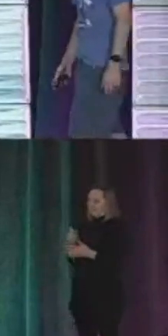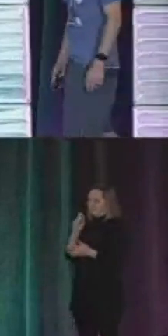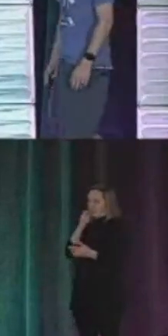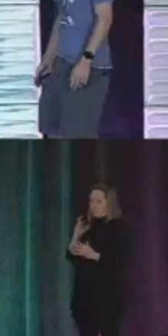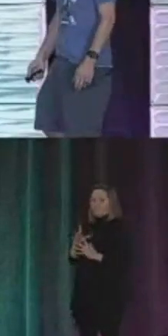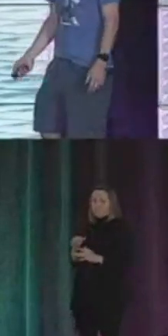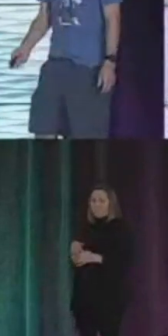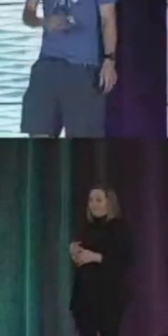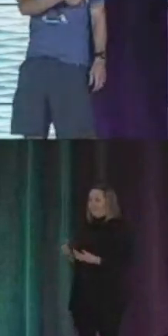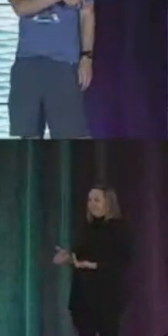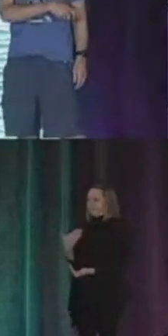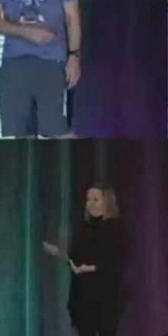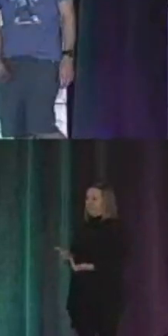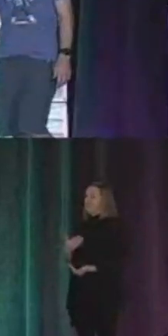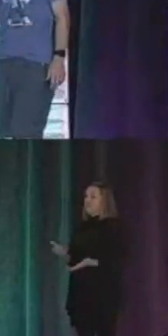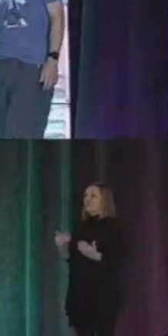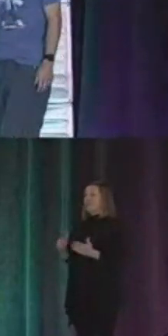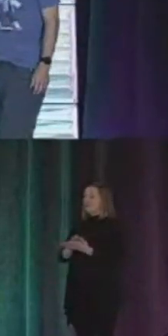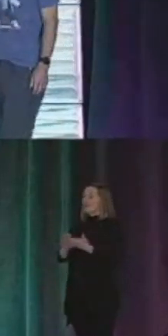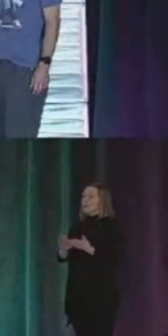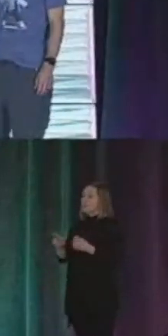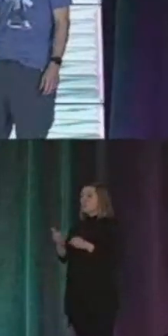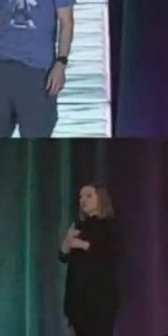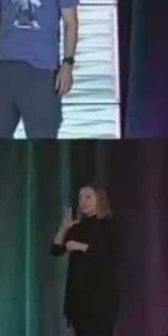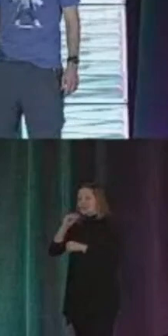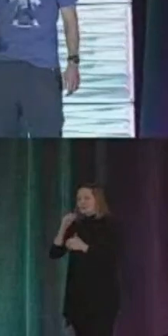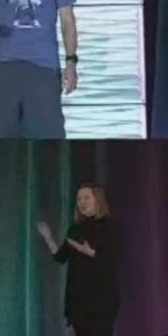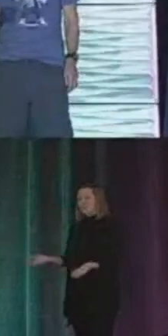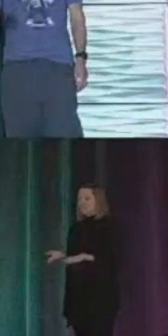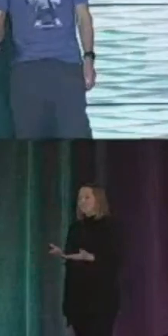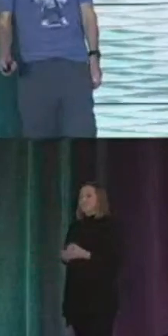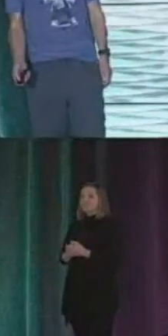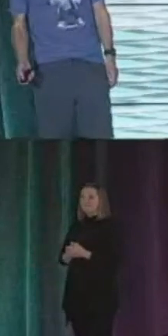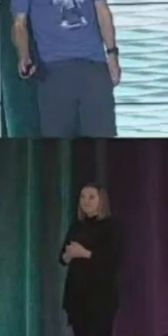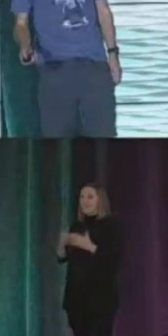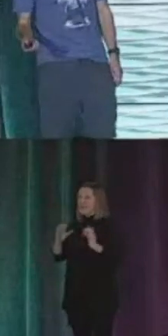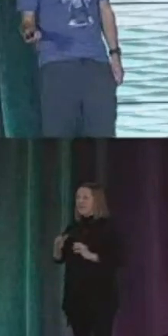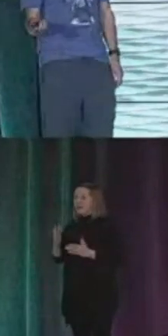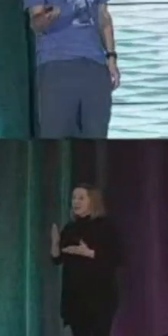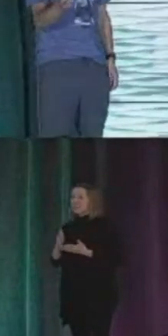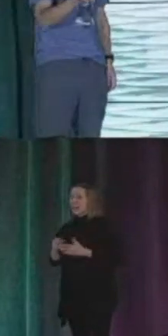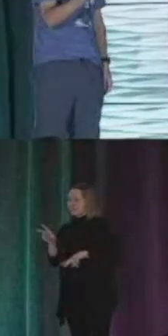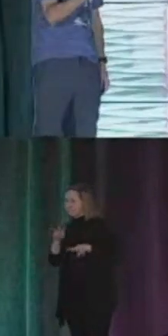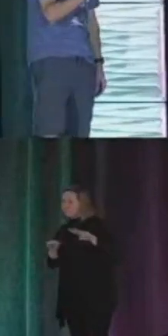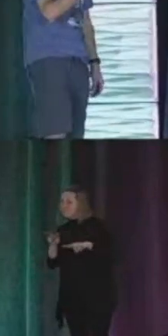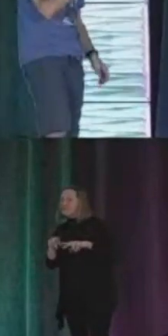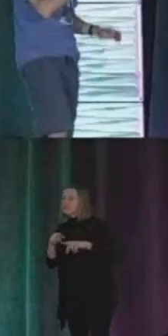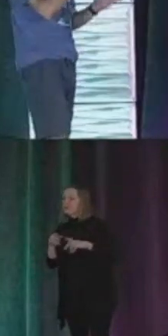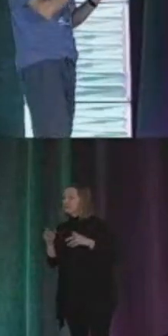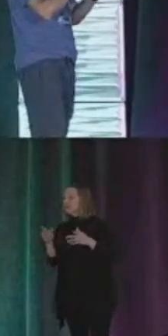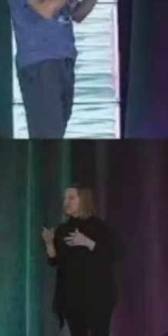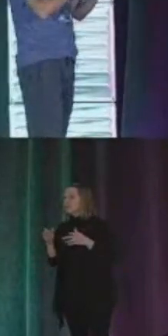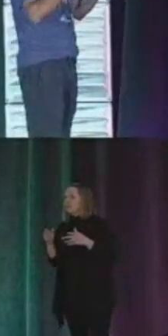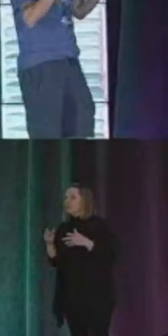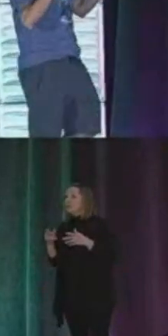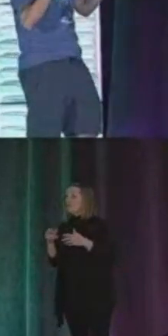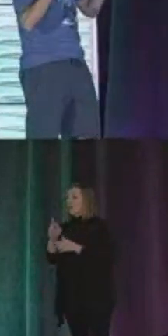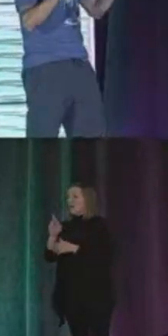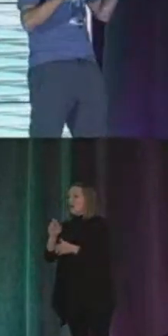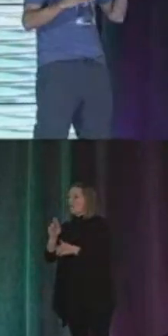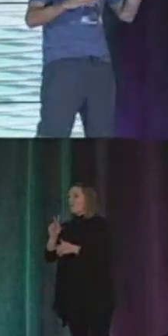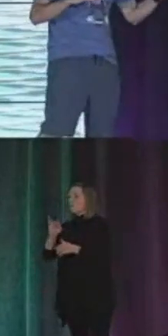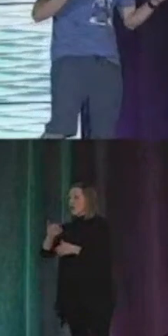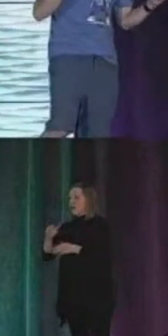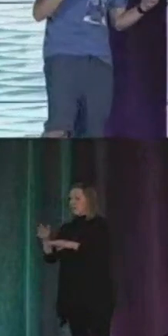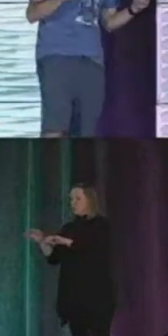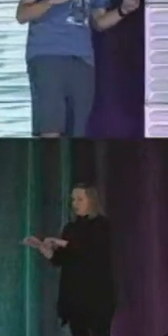simple. We get the nice user experience there. The client-side navigation, now we have routing that is